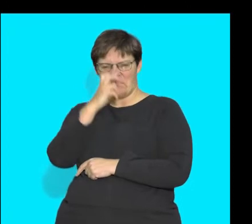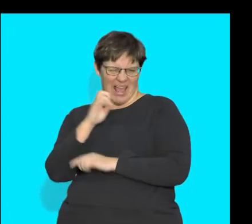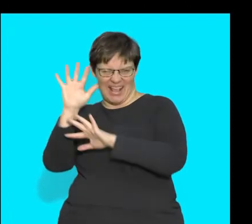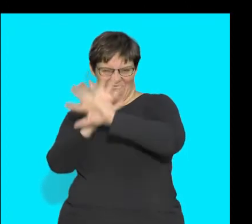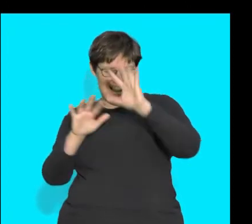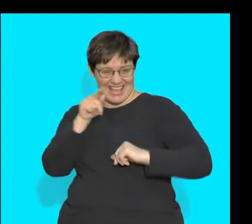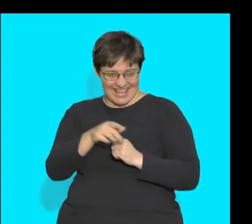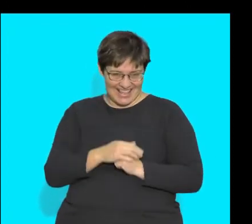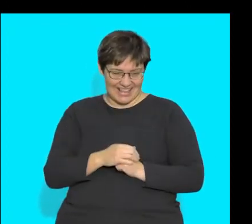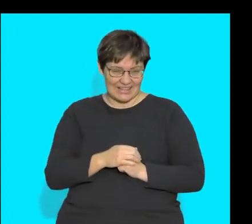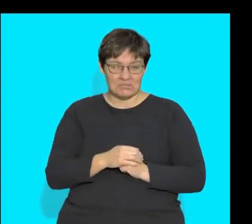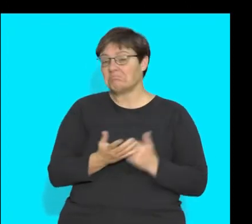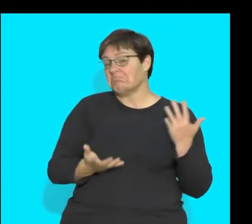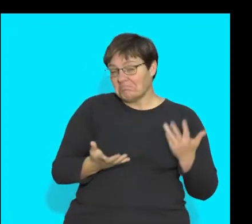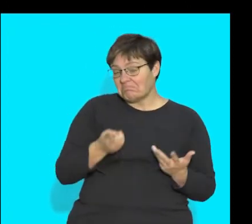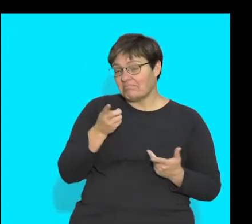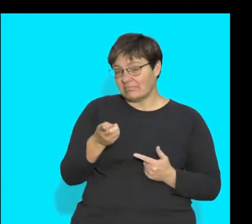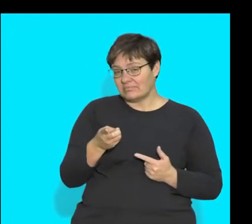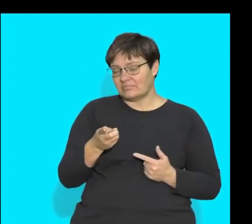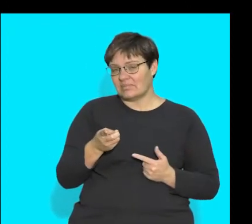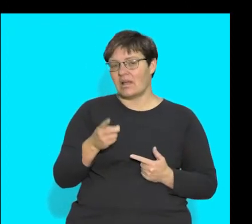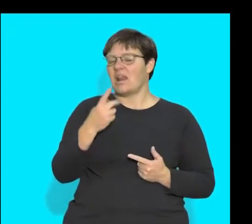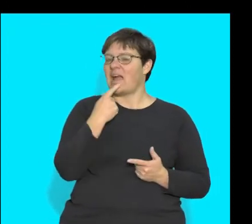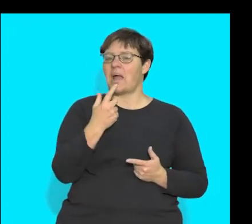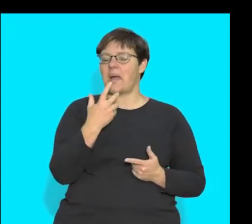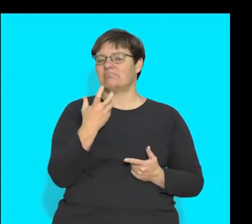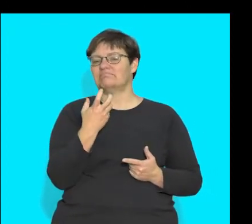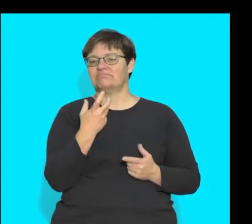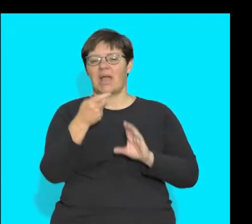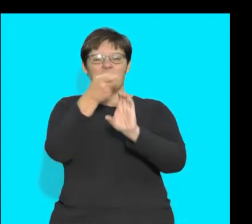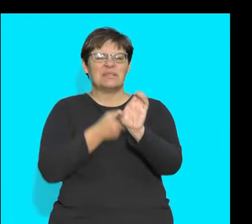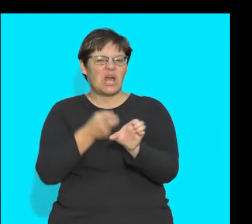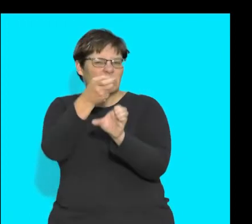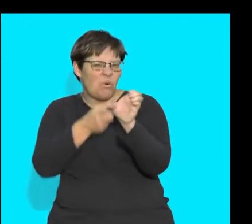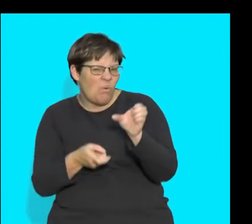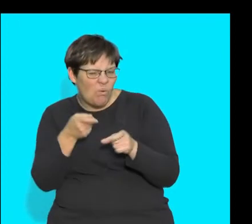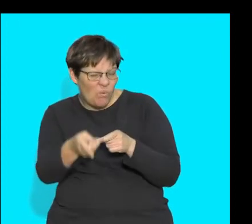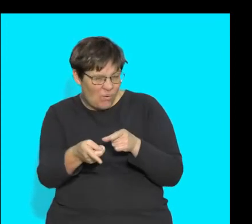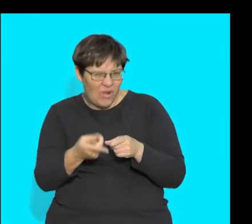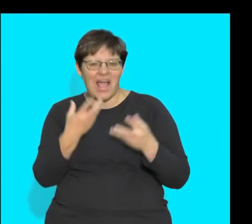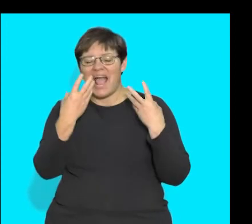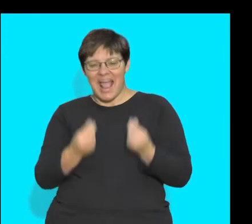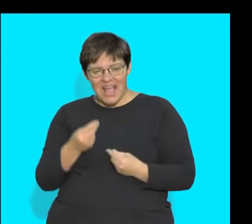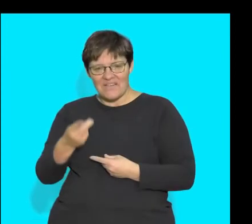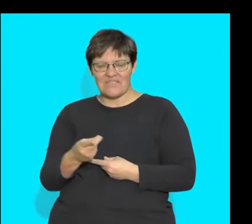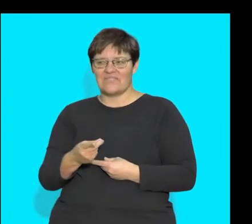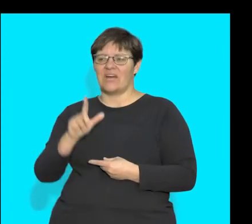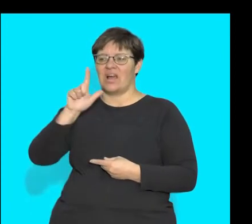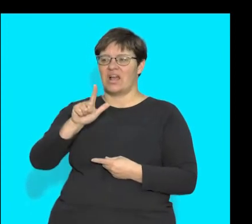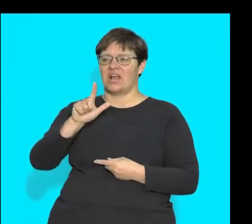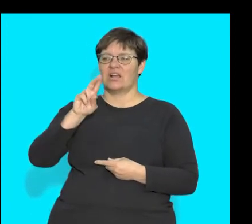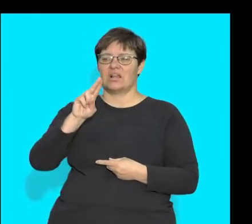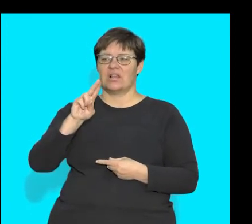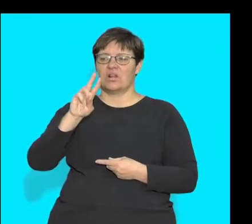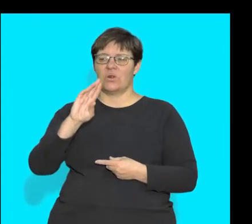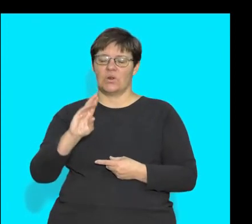blue-black. This, guys, would probably be your potato, right? Your potato has got leucoplast.